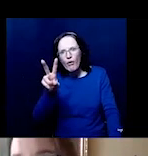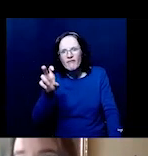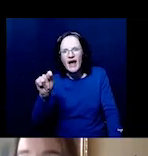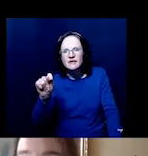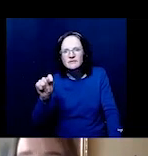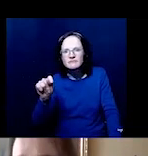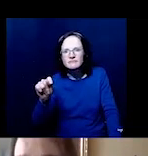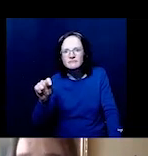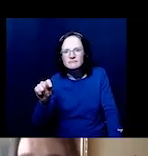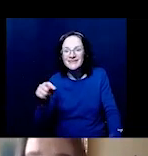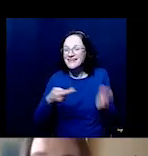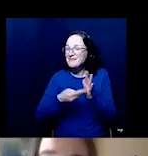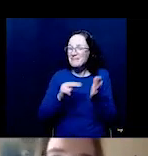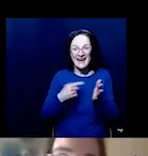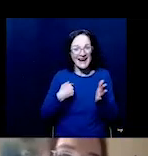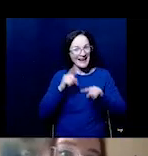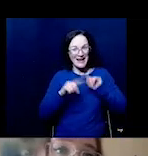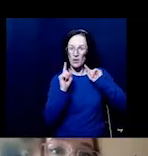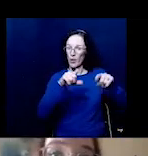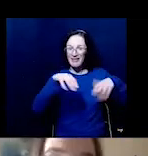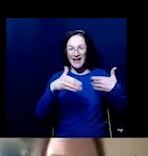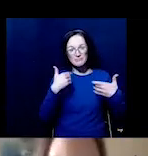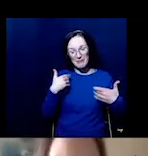of somebody who just can't show up to class that day.